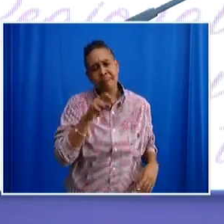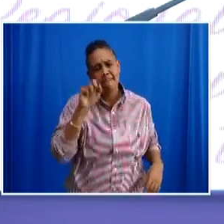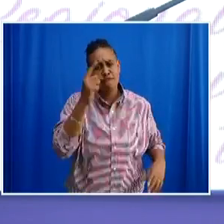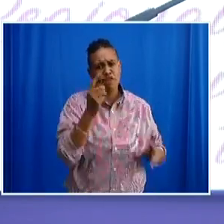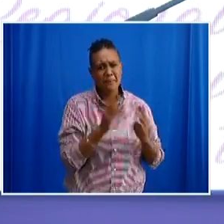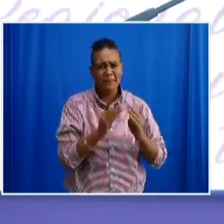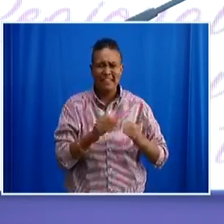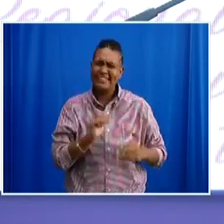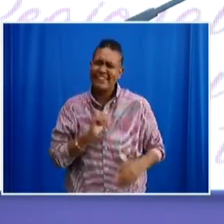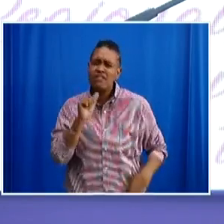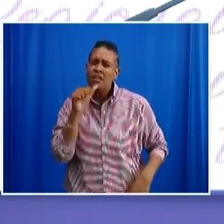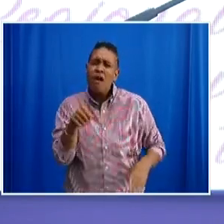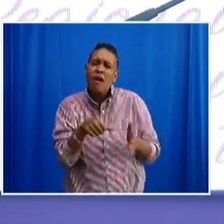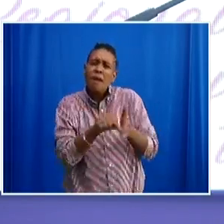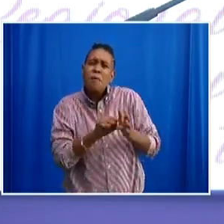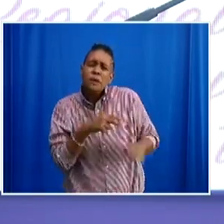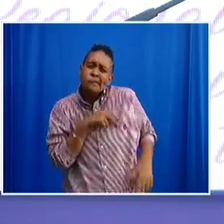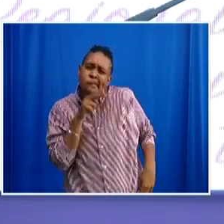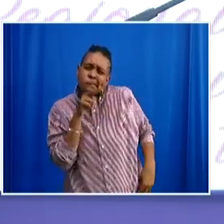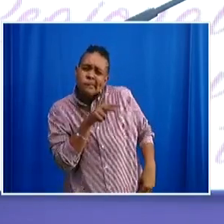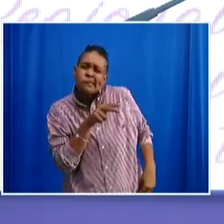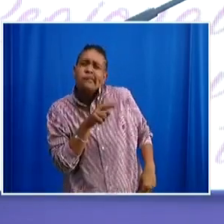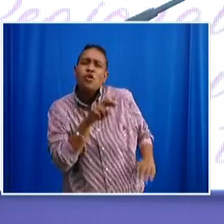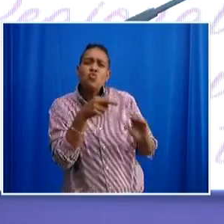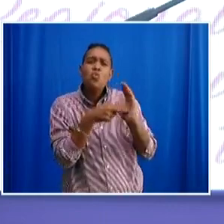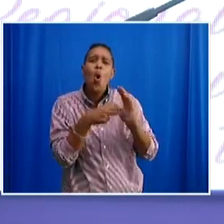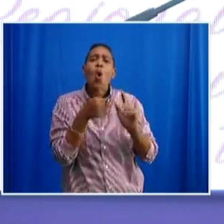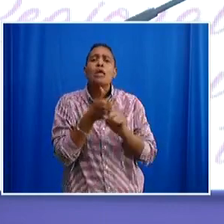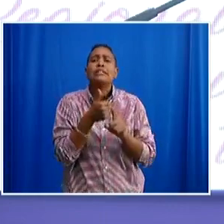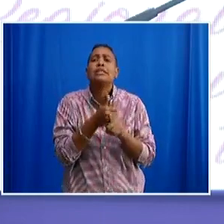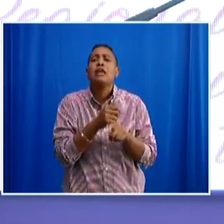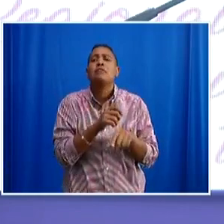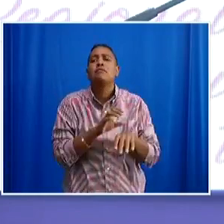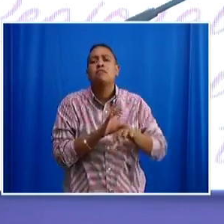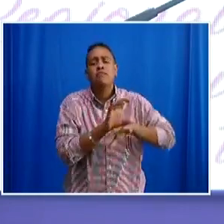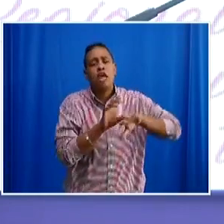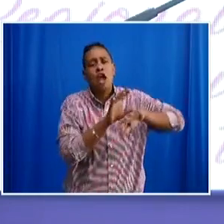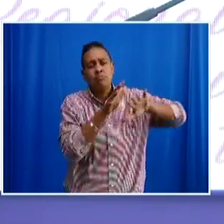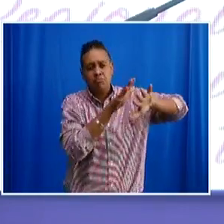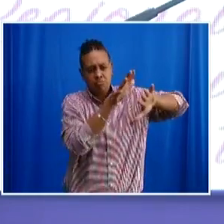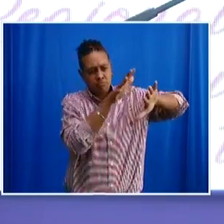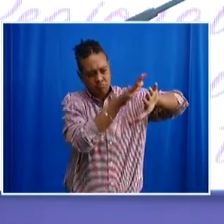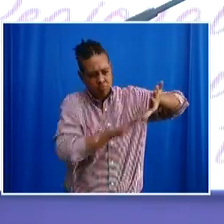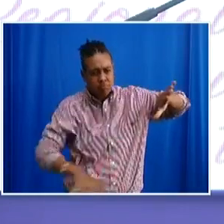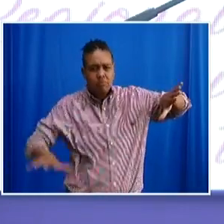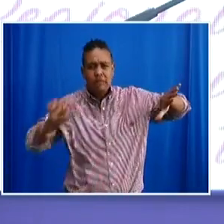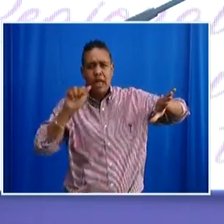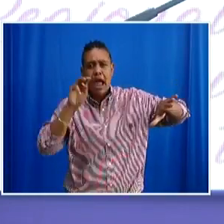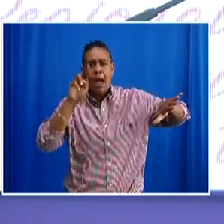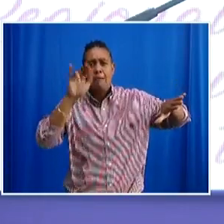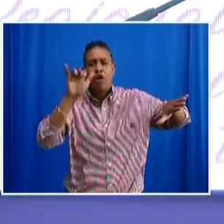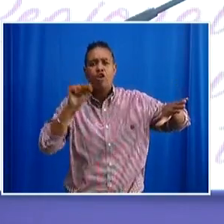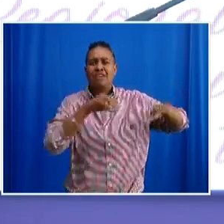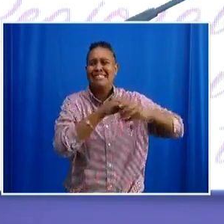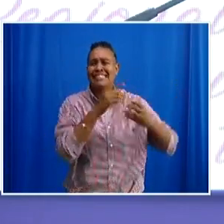I was not too impressed with the role of the region in the